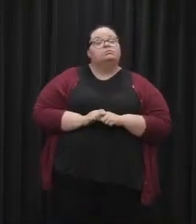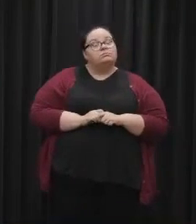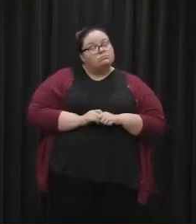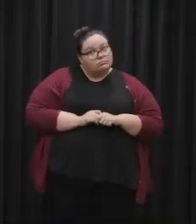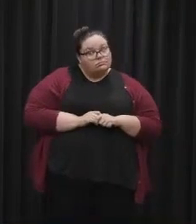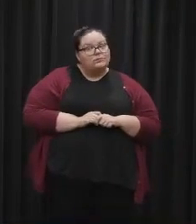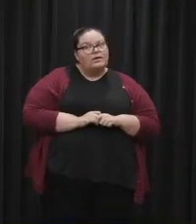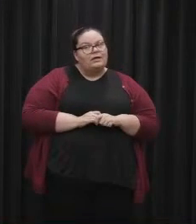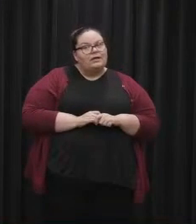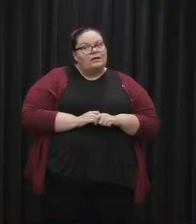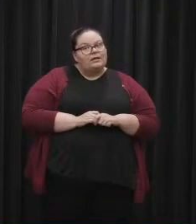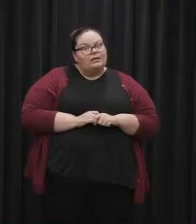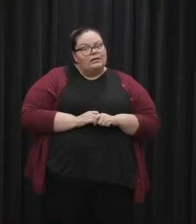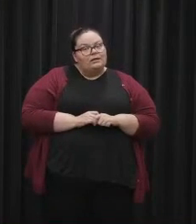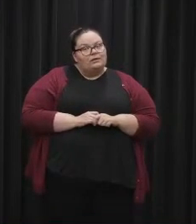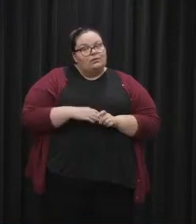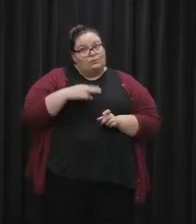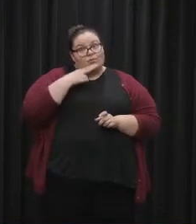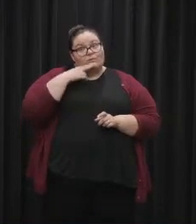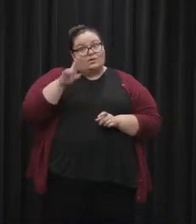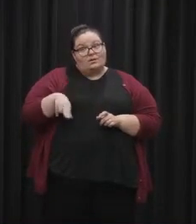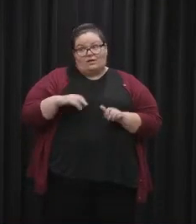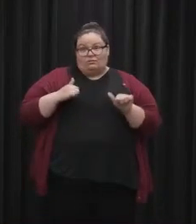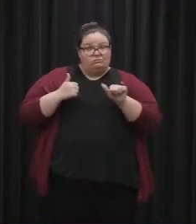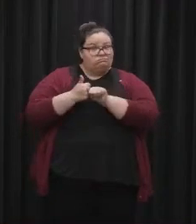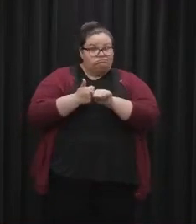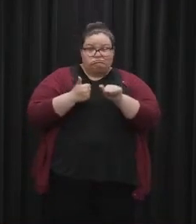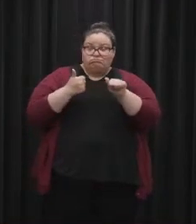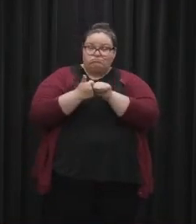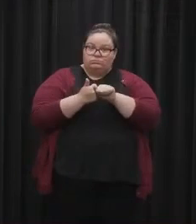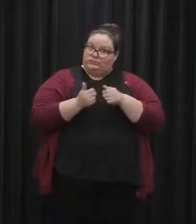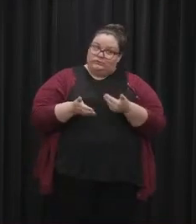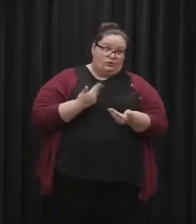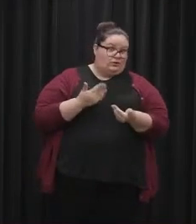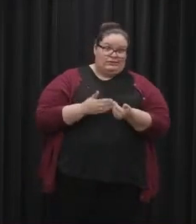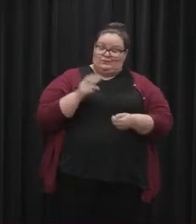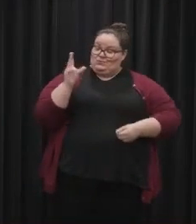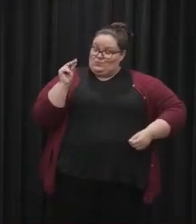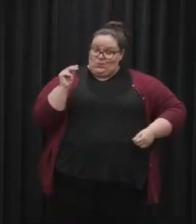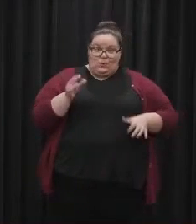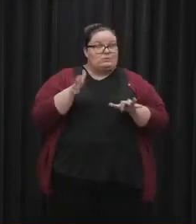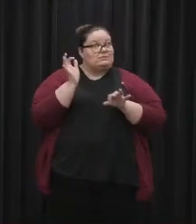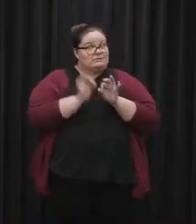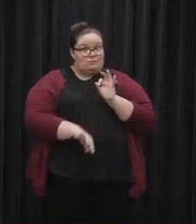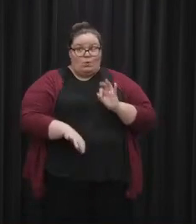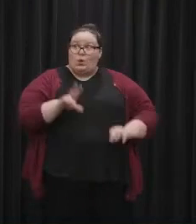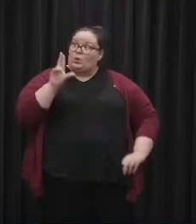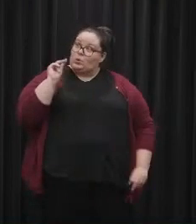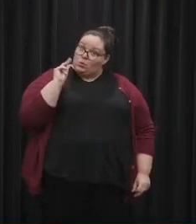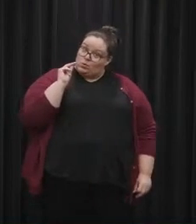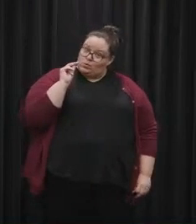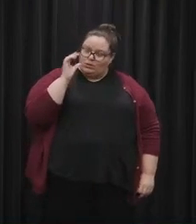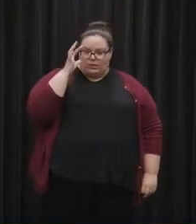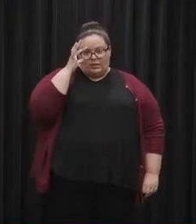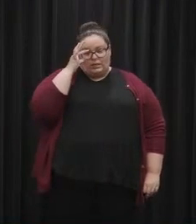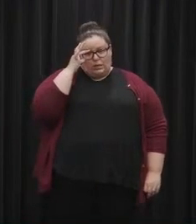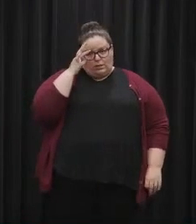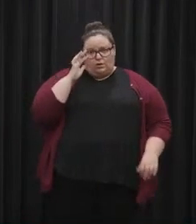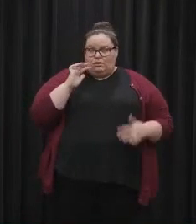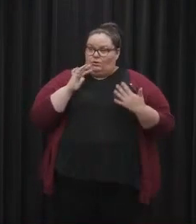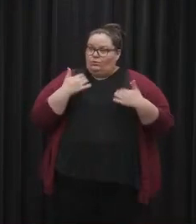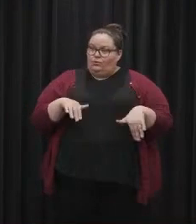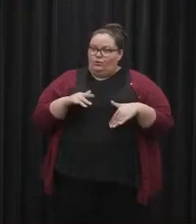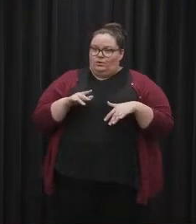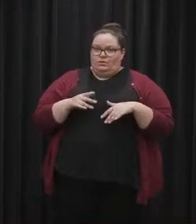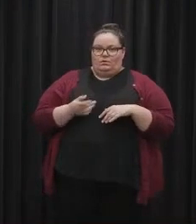Well, thankfully, yes, we have, but it hasn't been easy or simple. So we've basically mobilized all